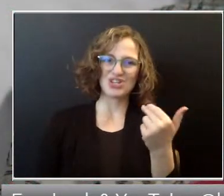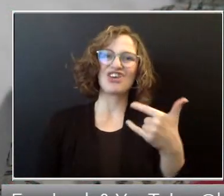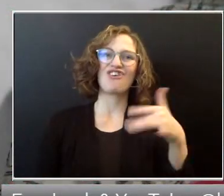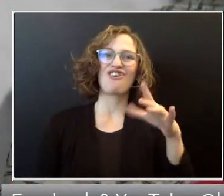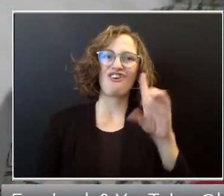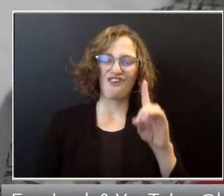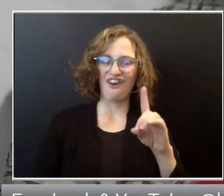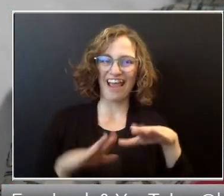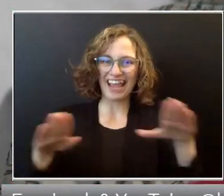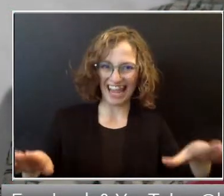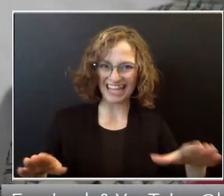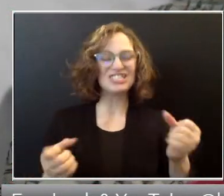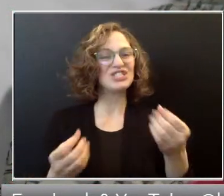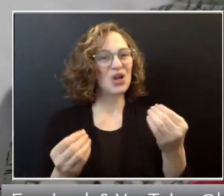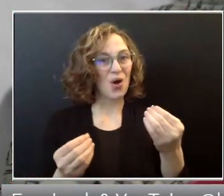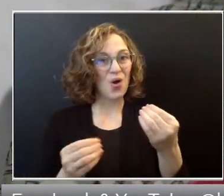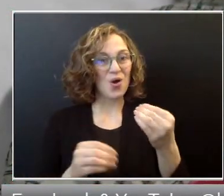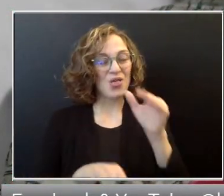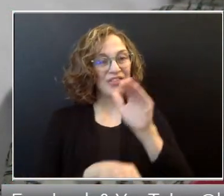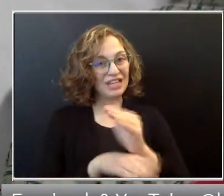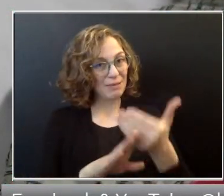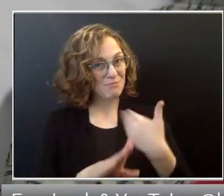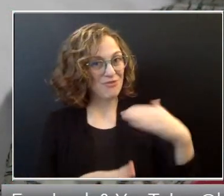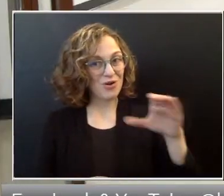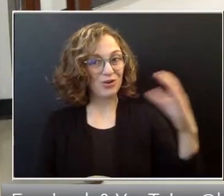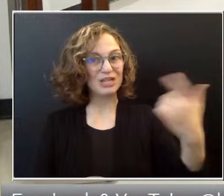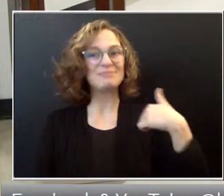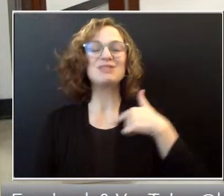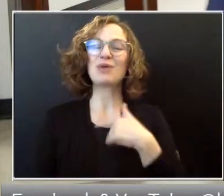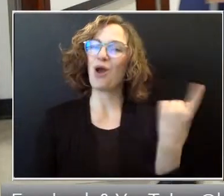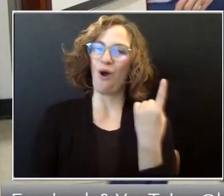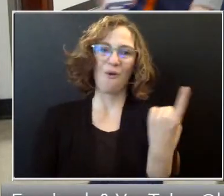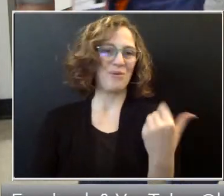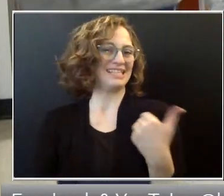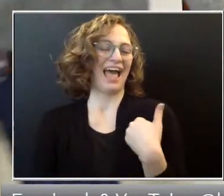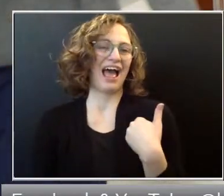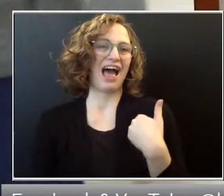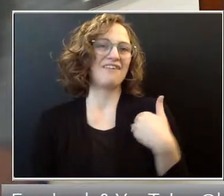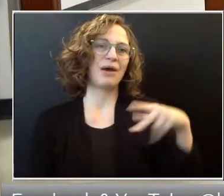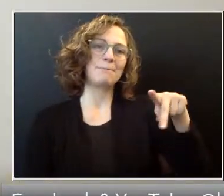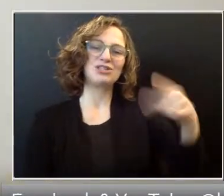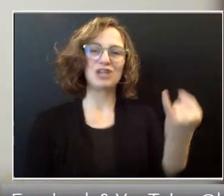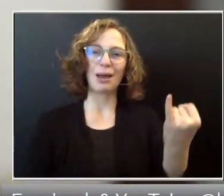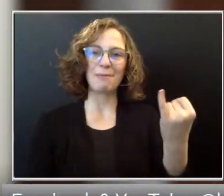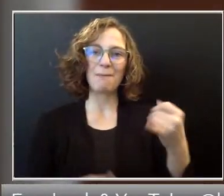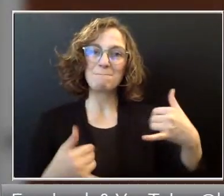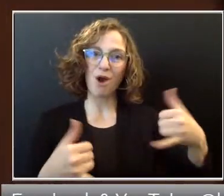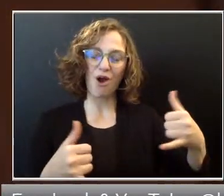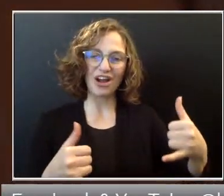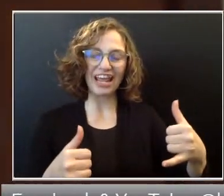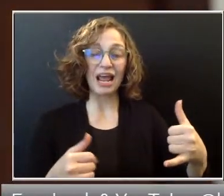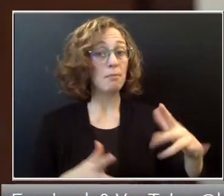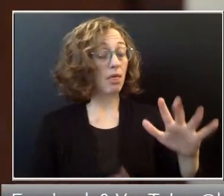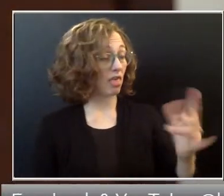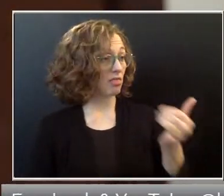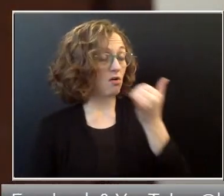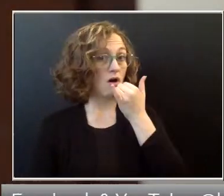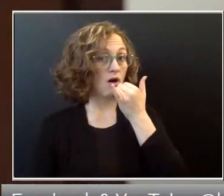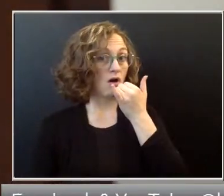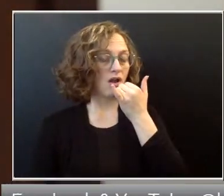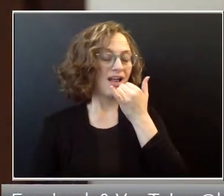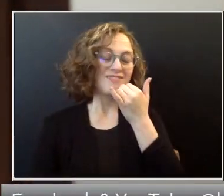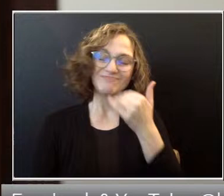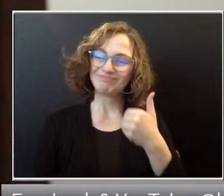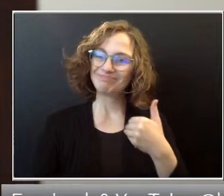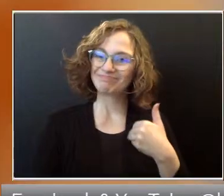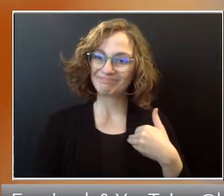And the call came in, and I looked at the number. They had a heart for Archie, who, of course, felt every joyful